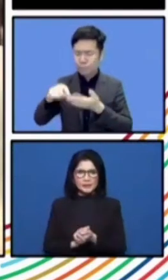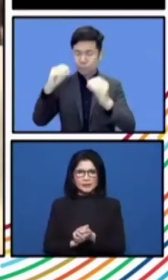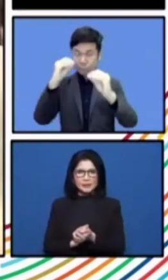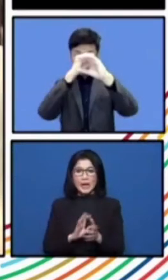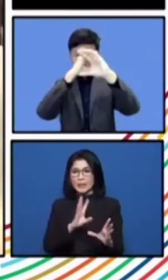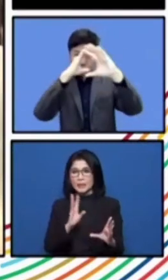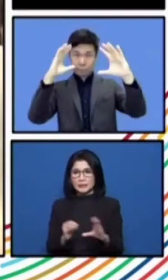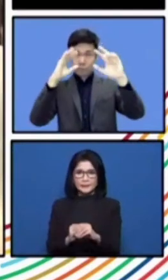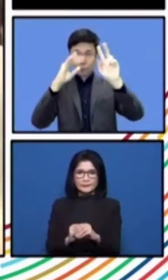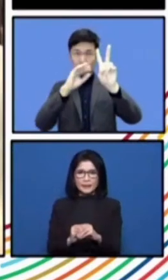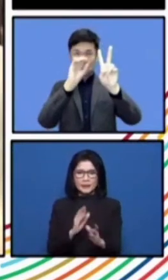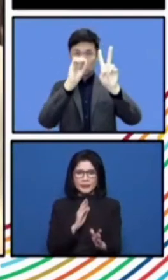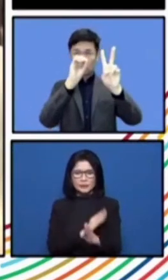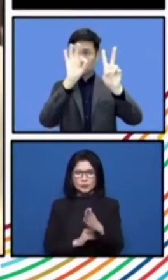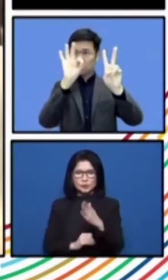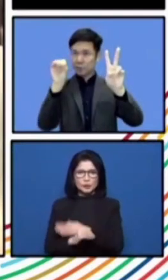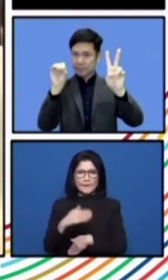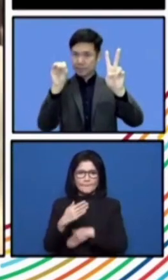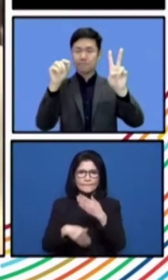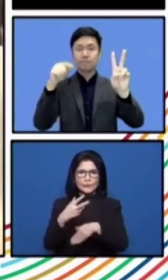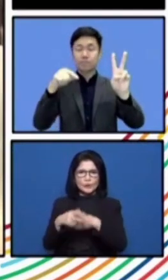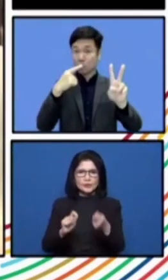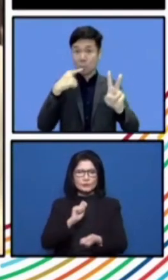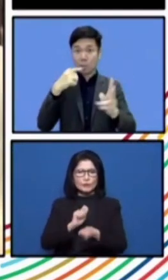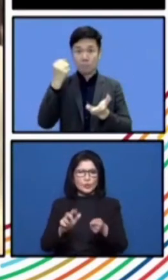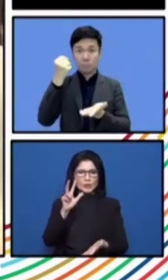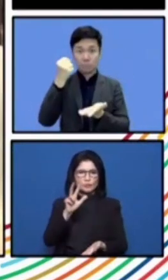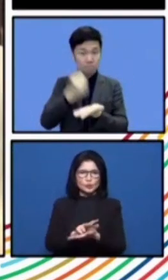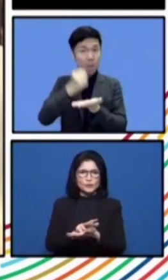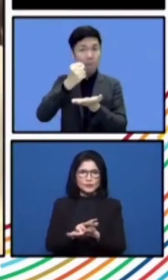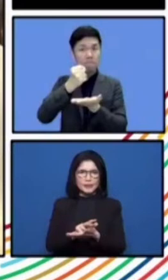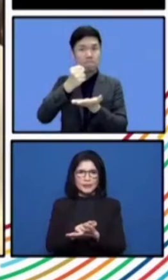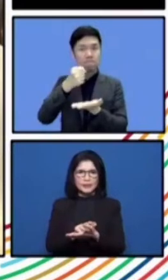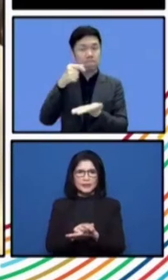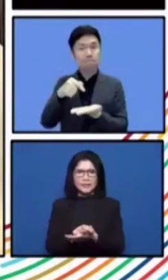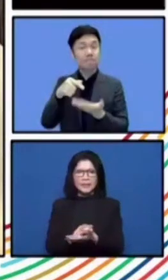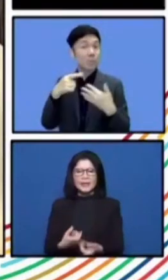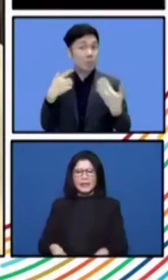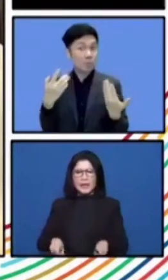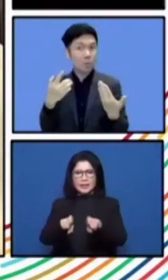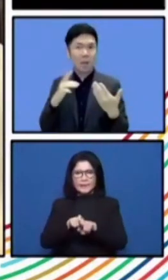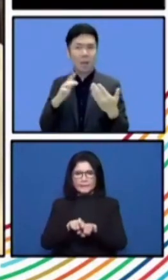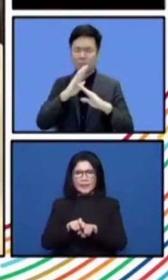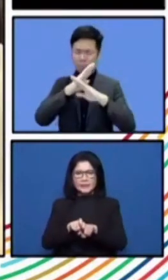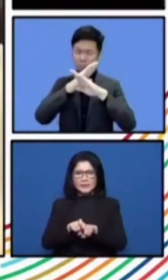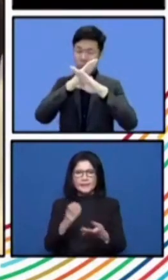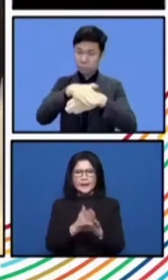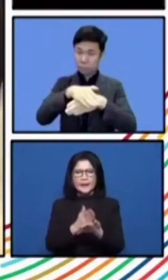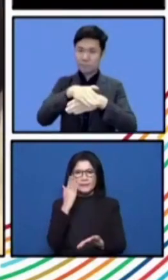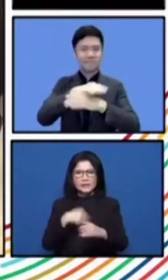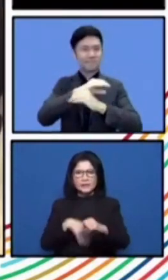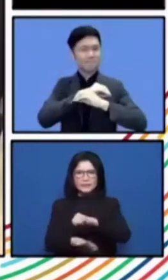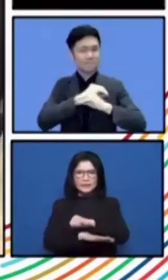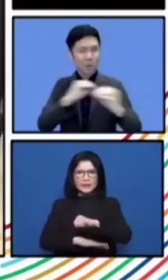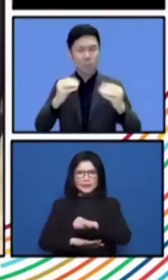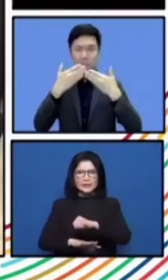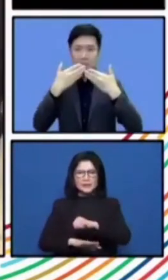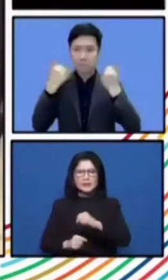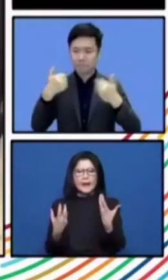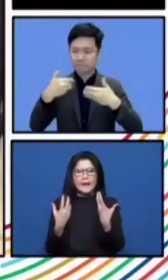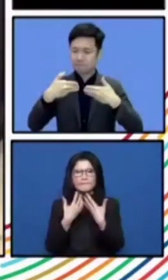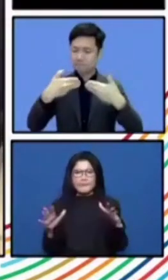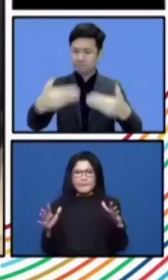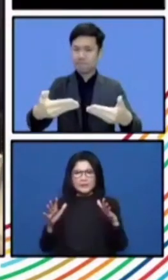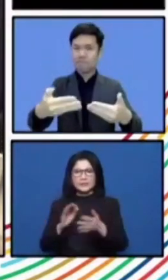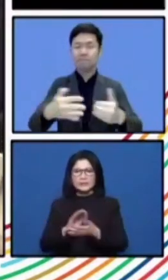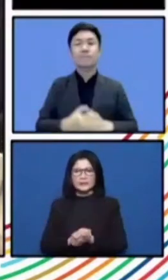process is adopted as one of the basic principles of barrier-free vision document the the Preparatory work of the third